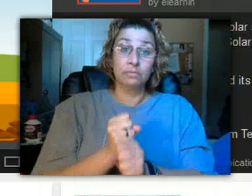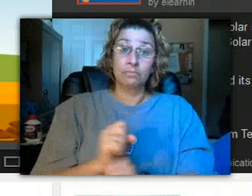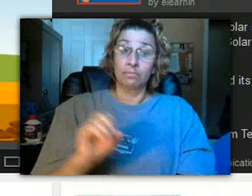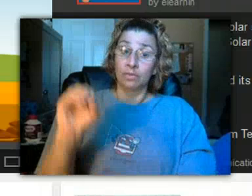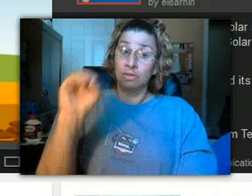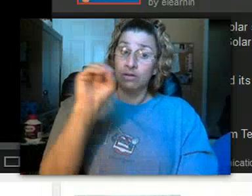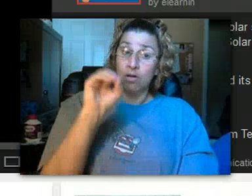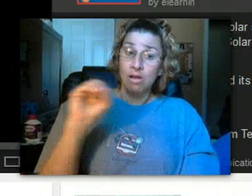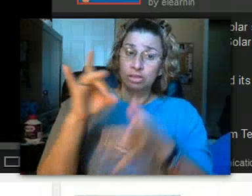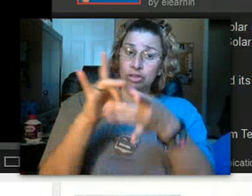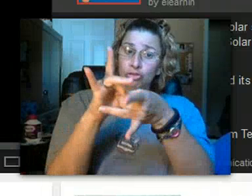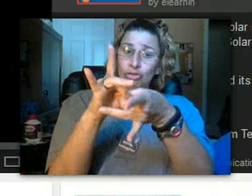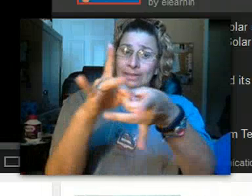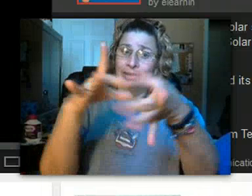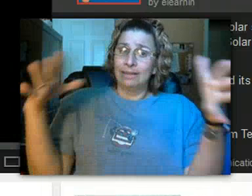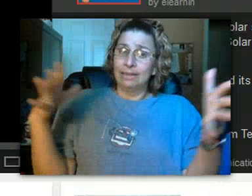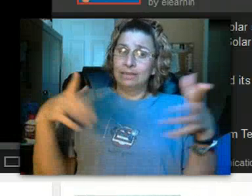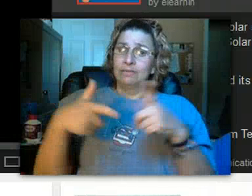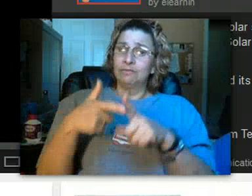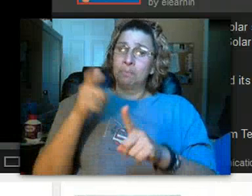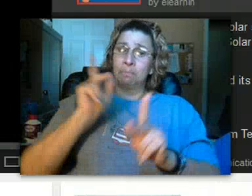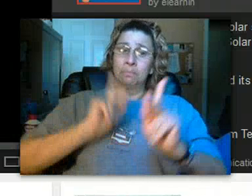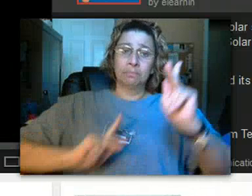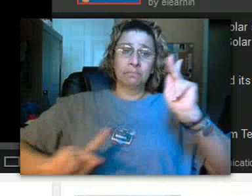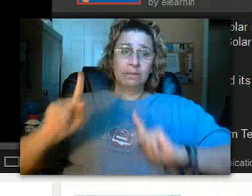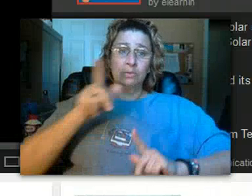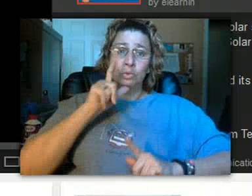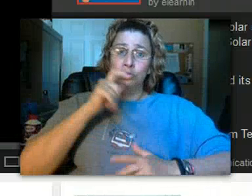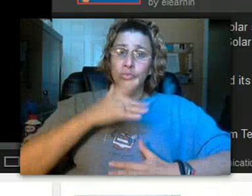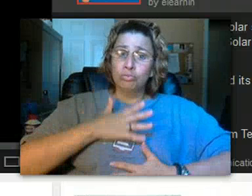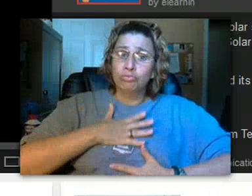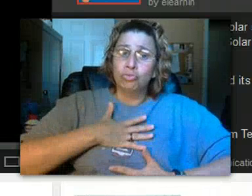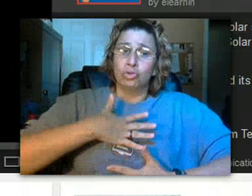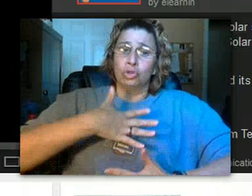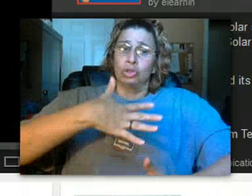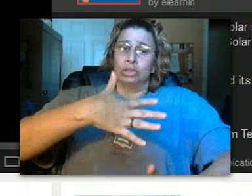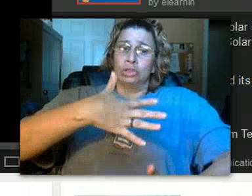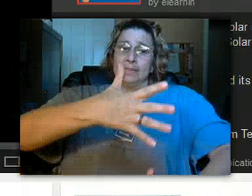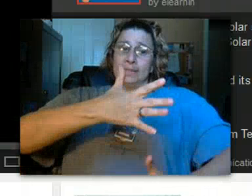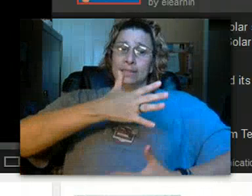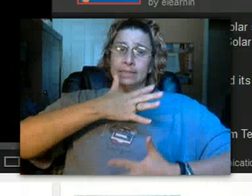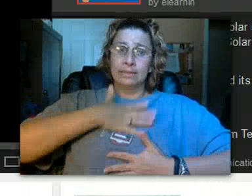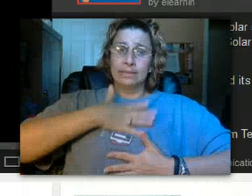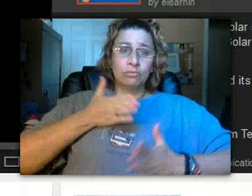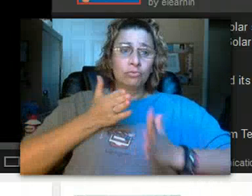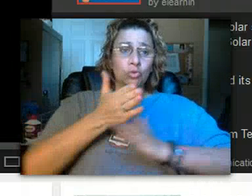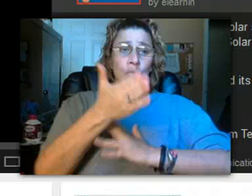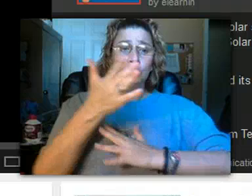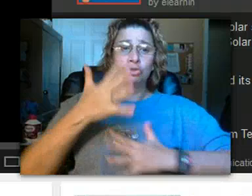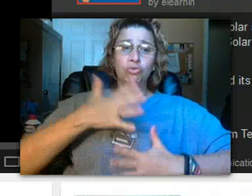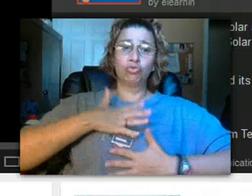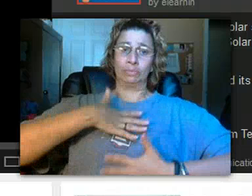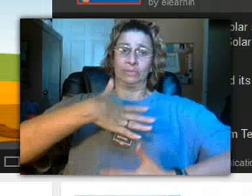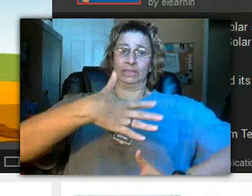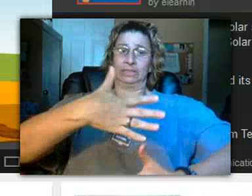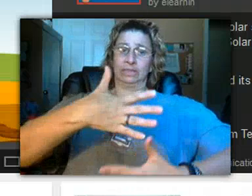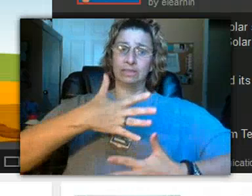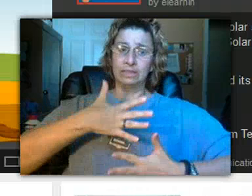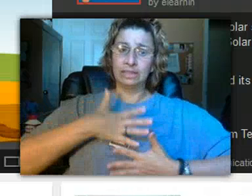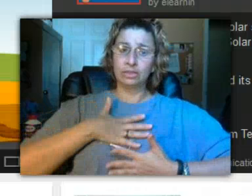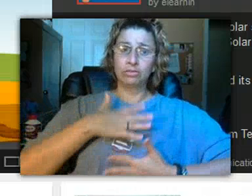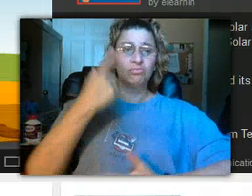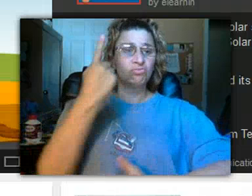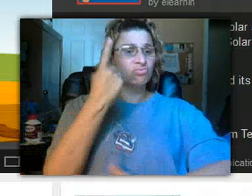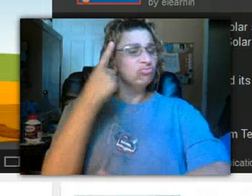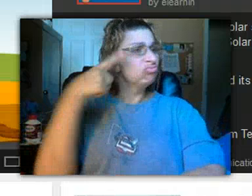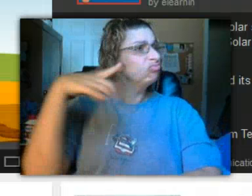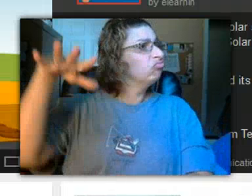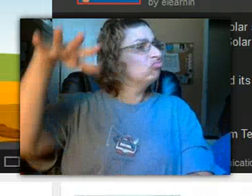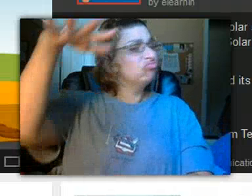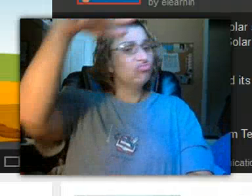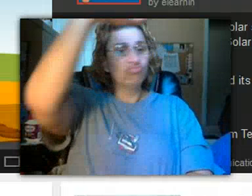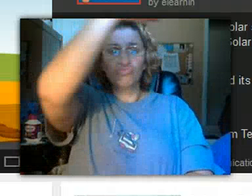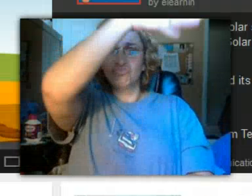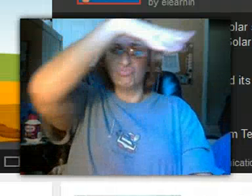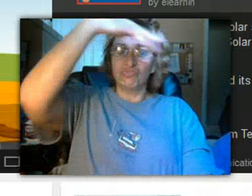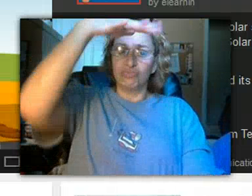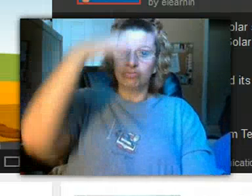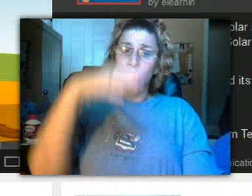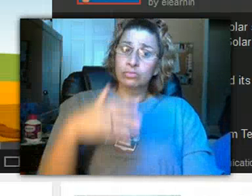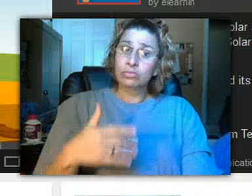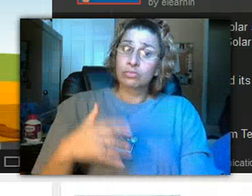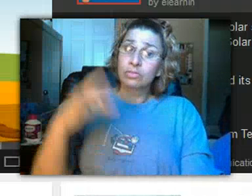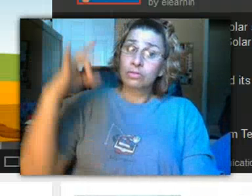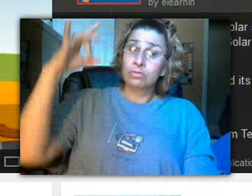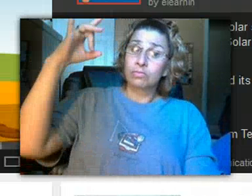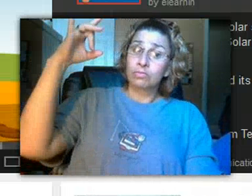oxygen that is released is used by human beings to breathe during their respiration process. Ever wondered why